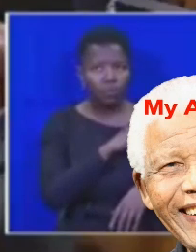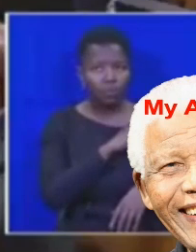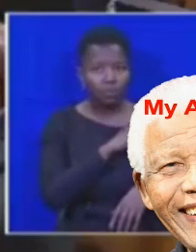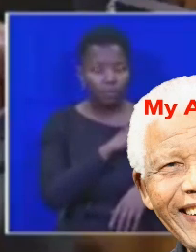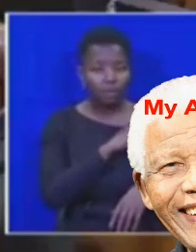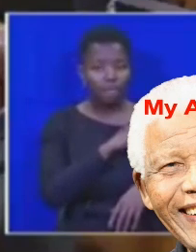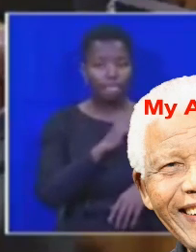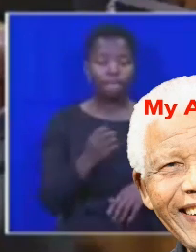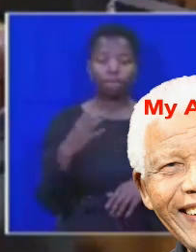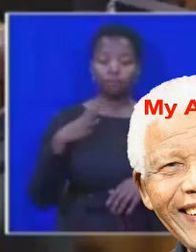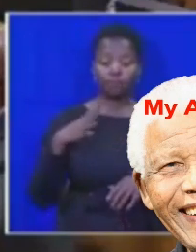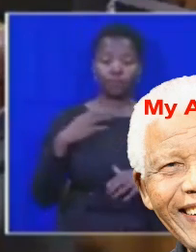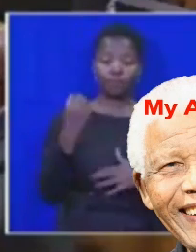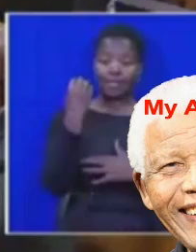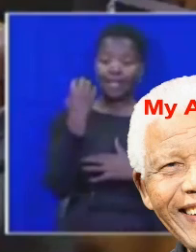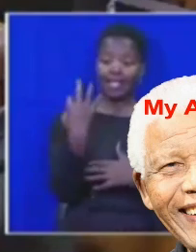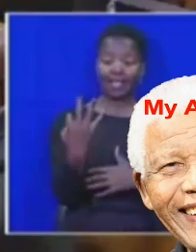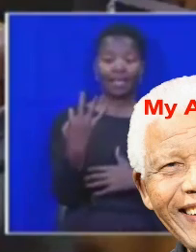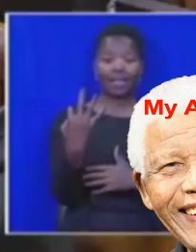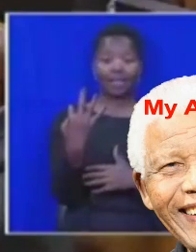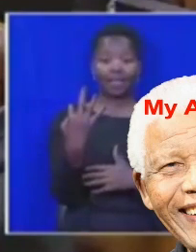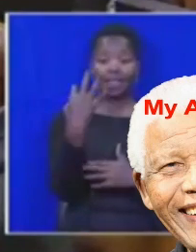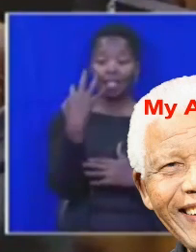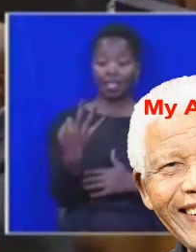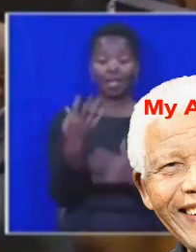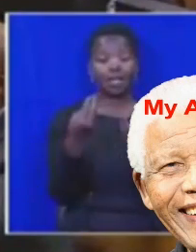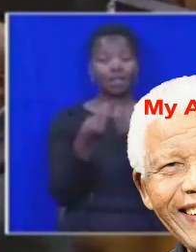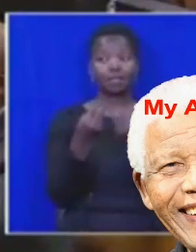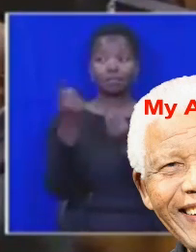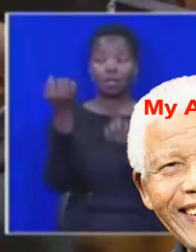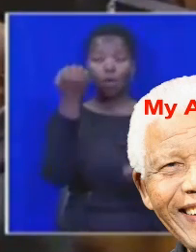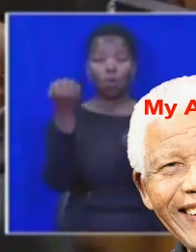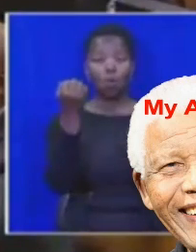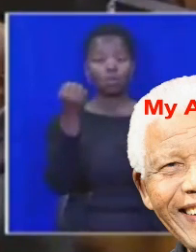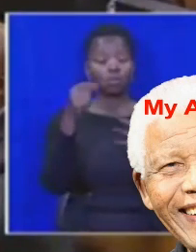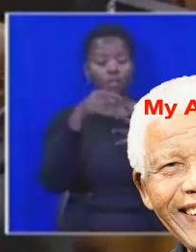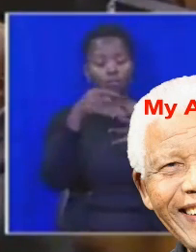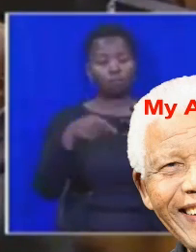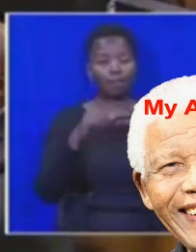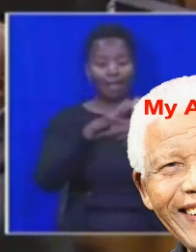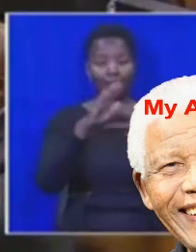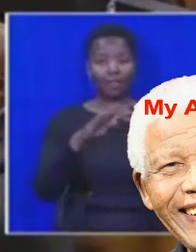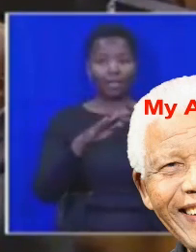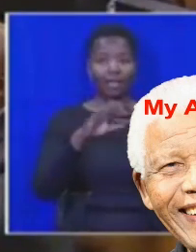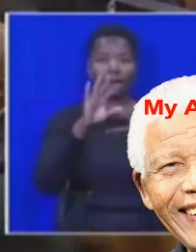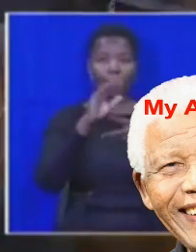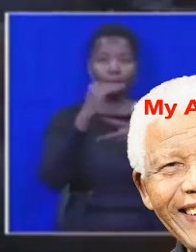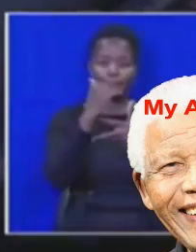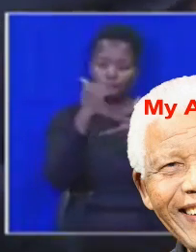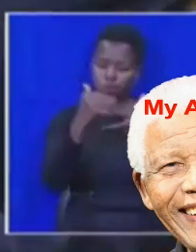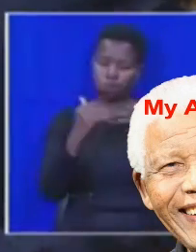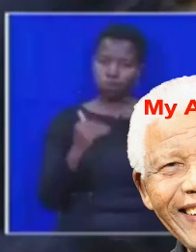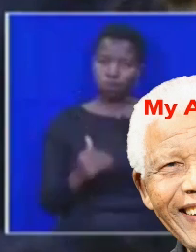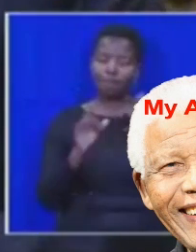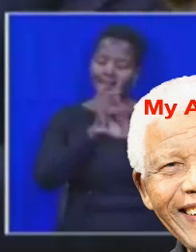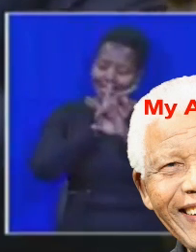3 items that are in the order of the Concord. There are specific items that we are